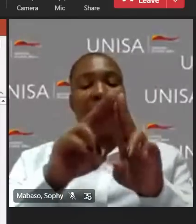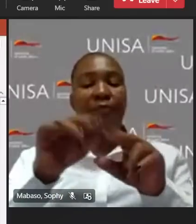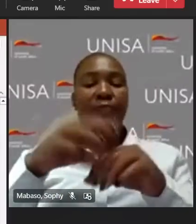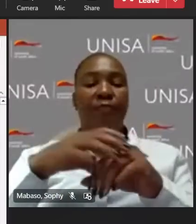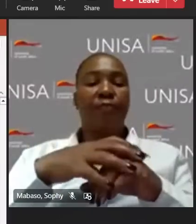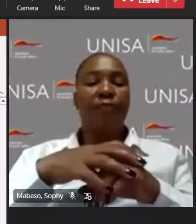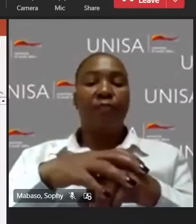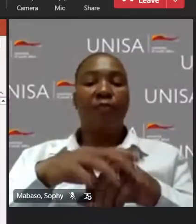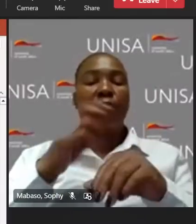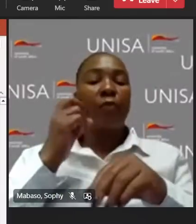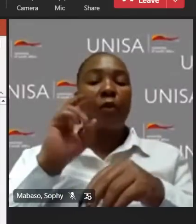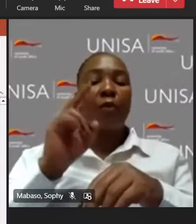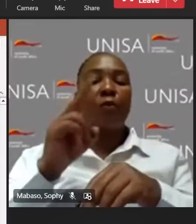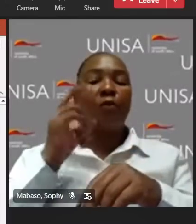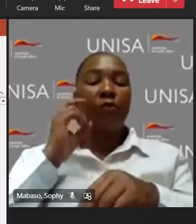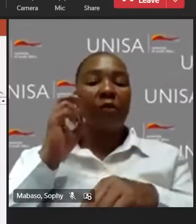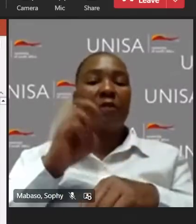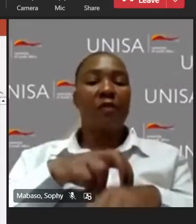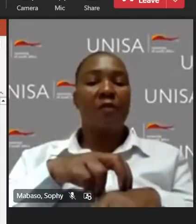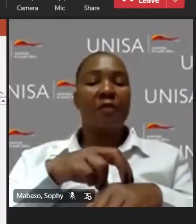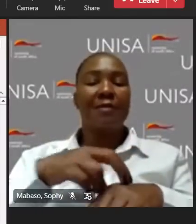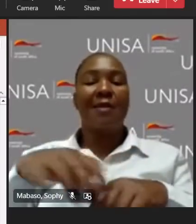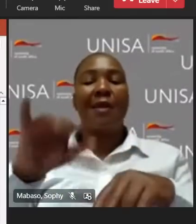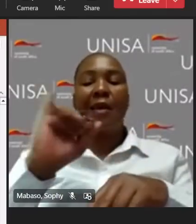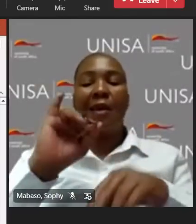You also need your ID copy.